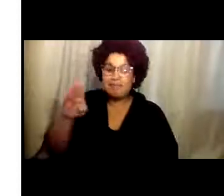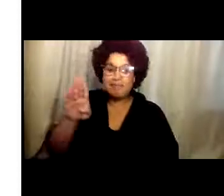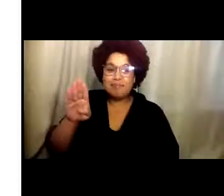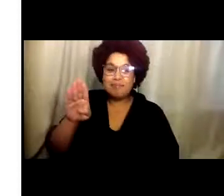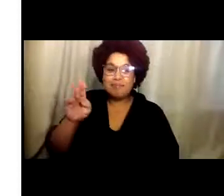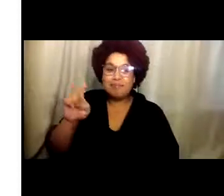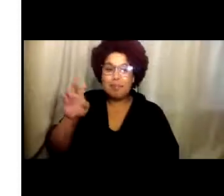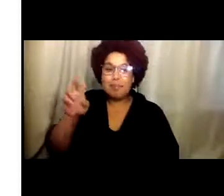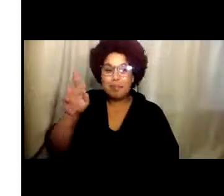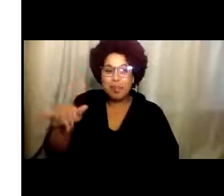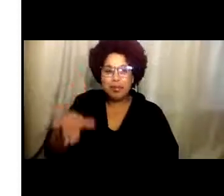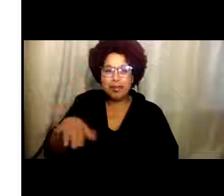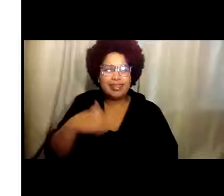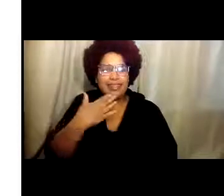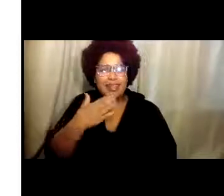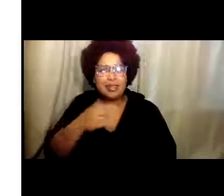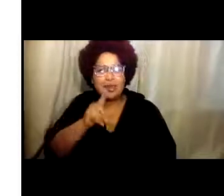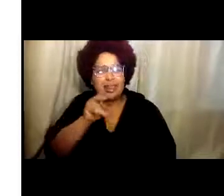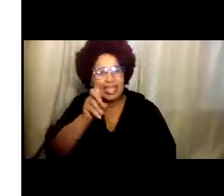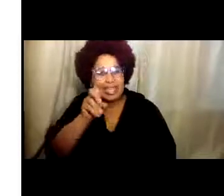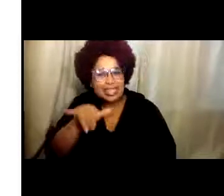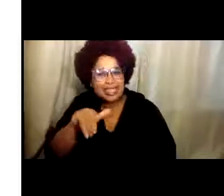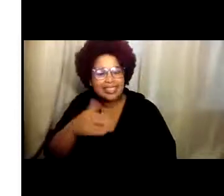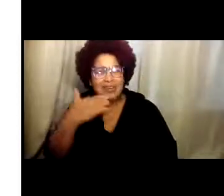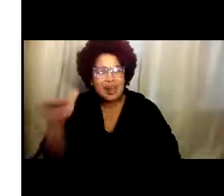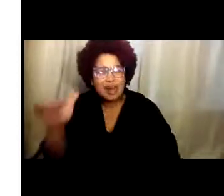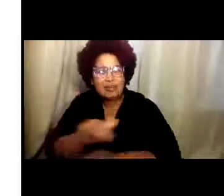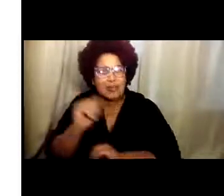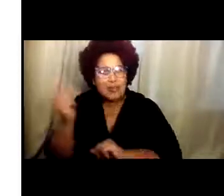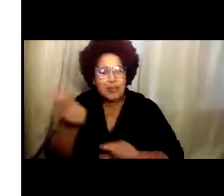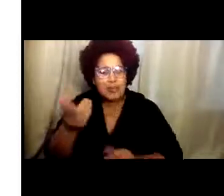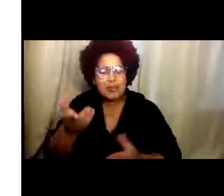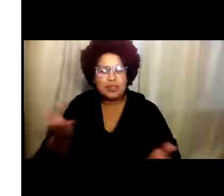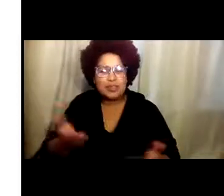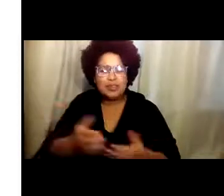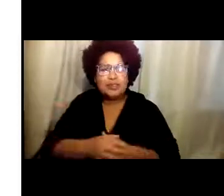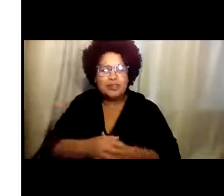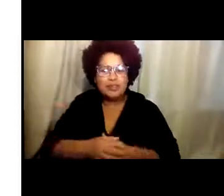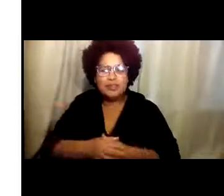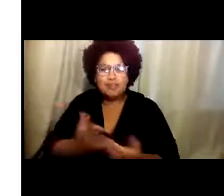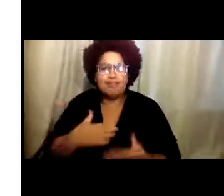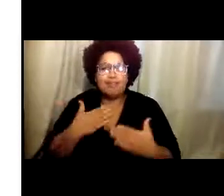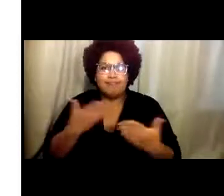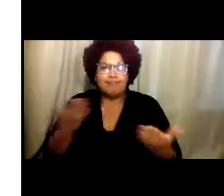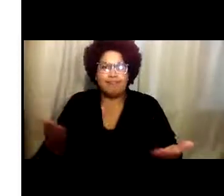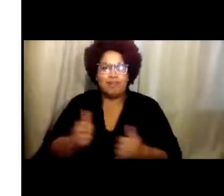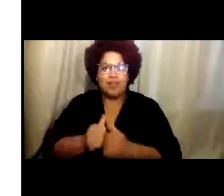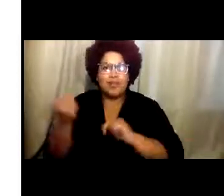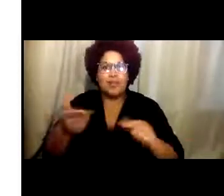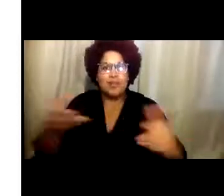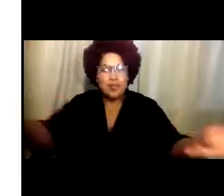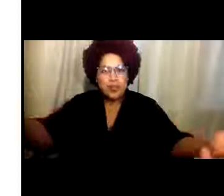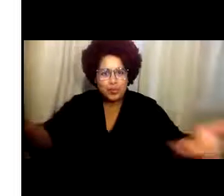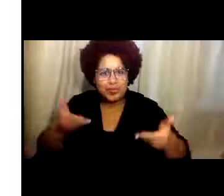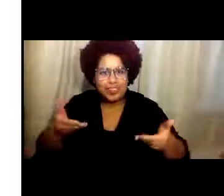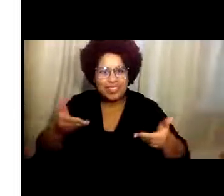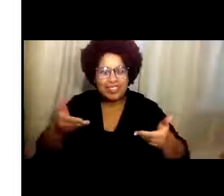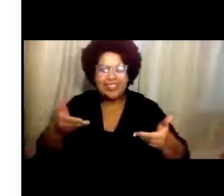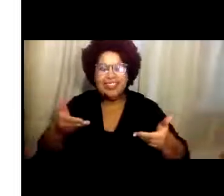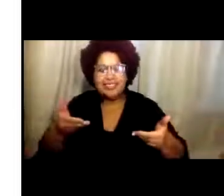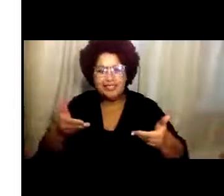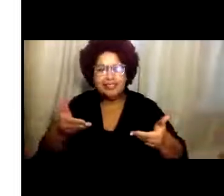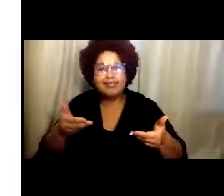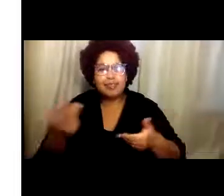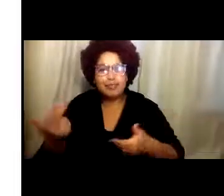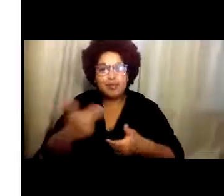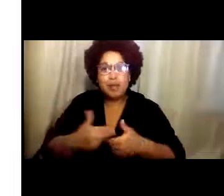Thank you, Lindy, and good afternoon, everyone. It's a pleasure to be with you, and I want to welcome back everyone who's joined us